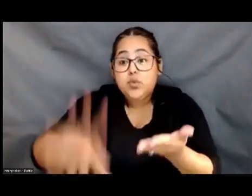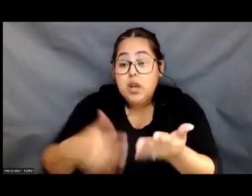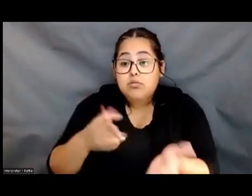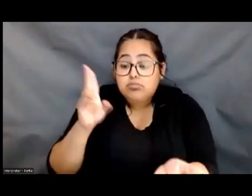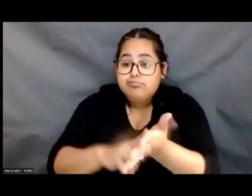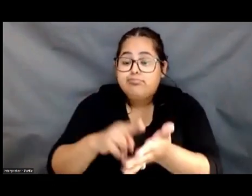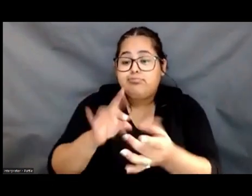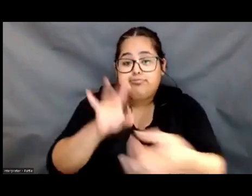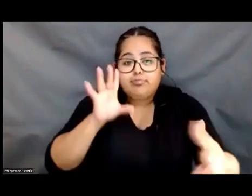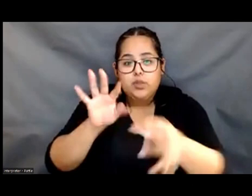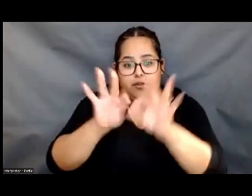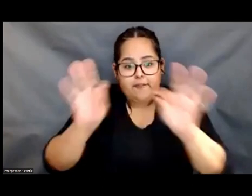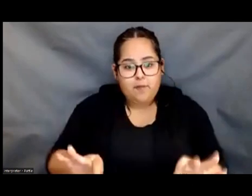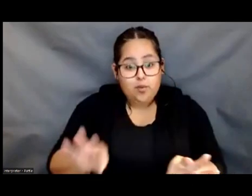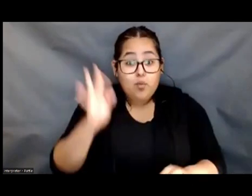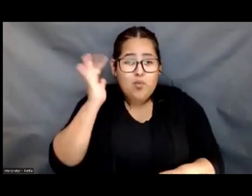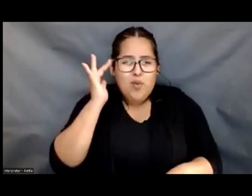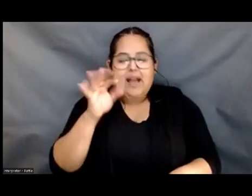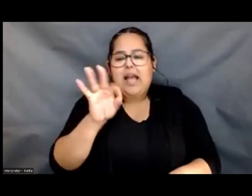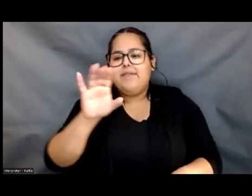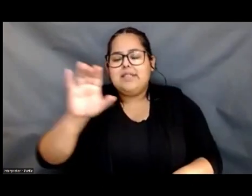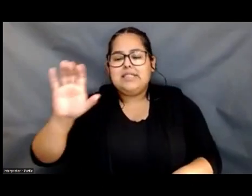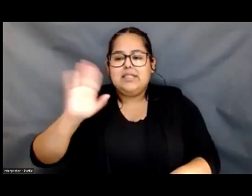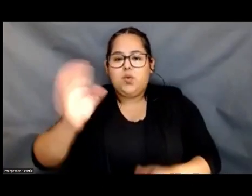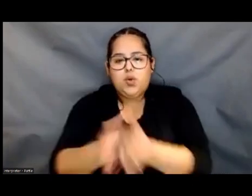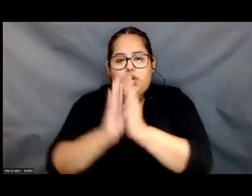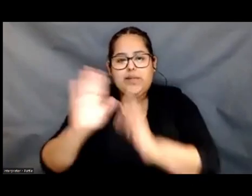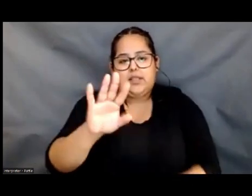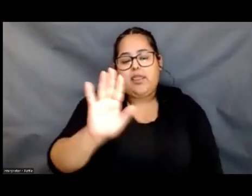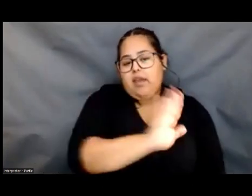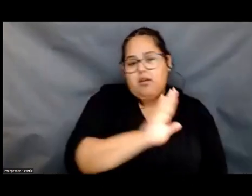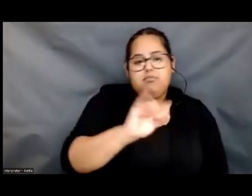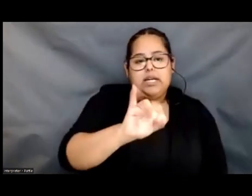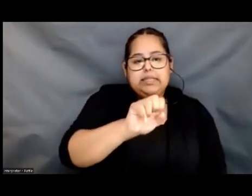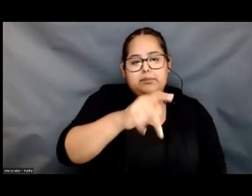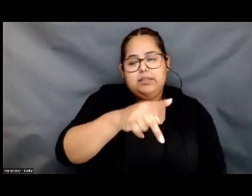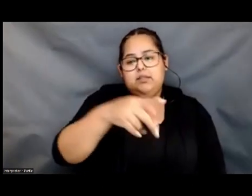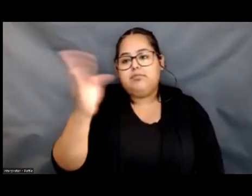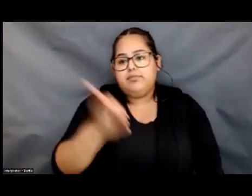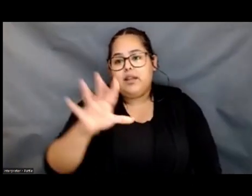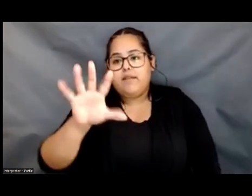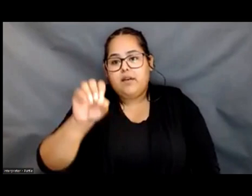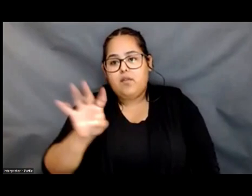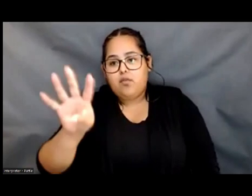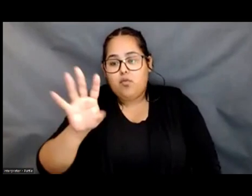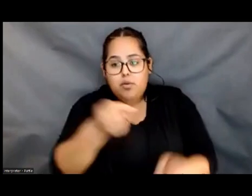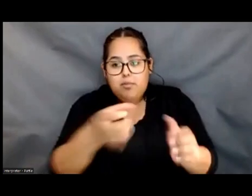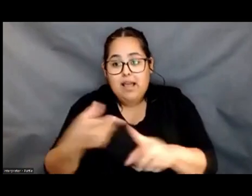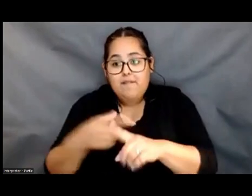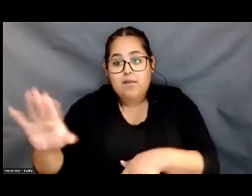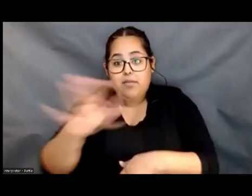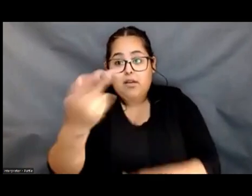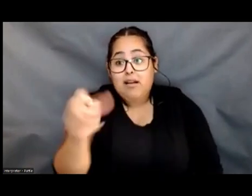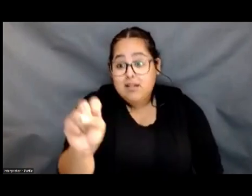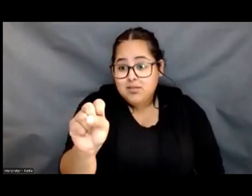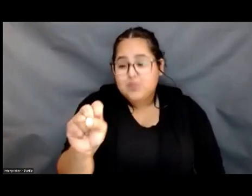allow FCC DSPS to request their IEPs or 504 plan directly from their high school. So